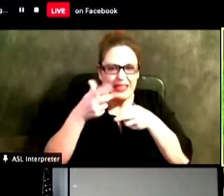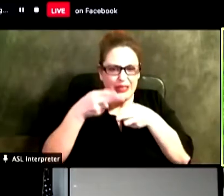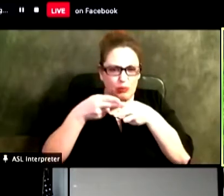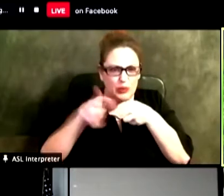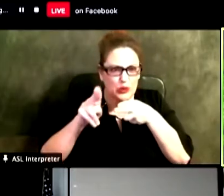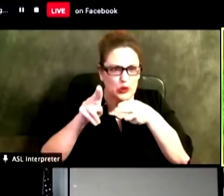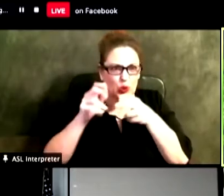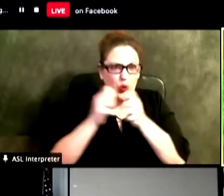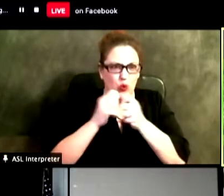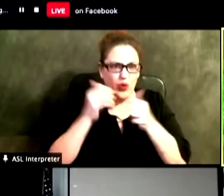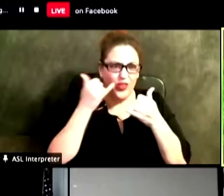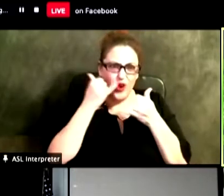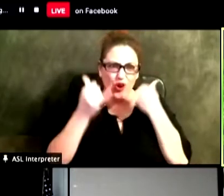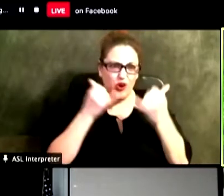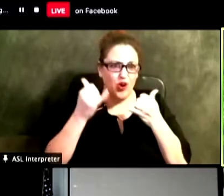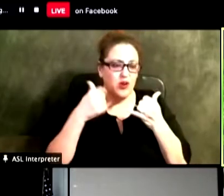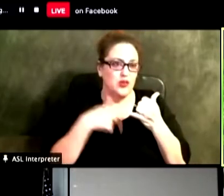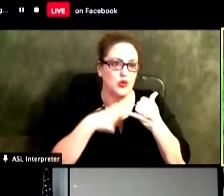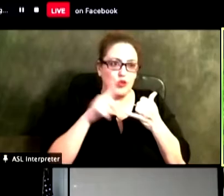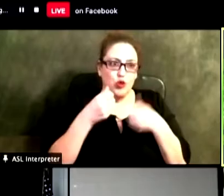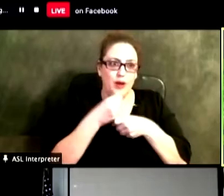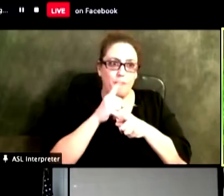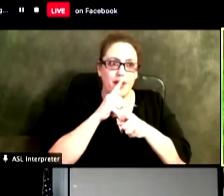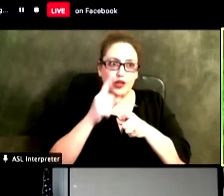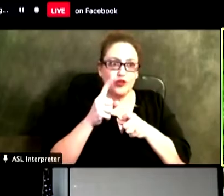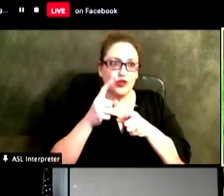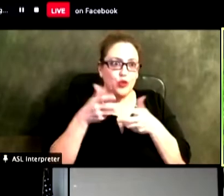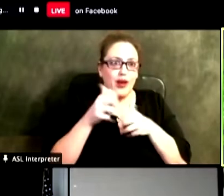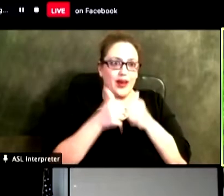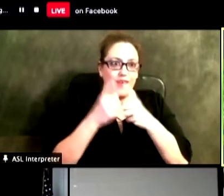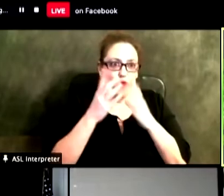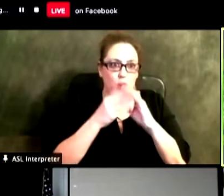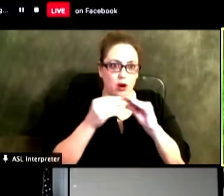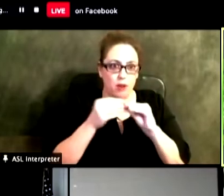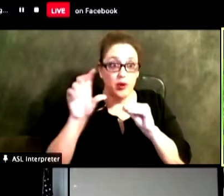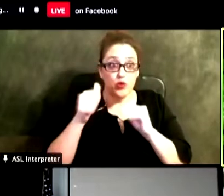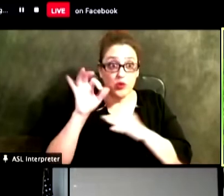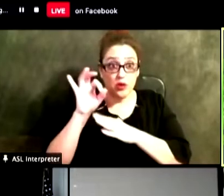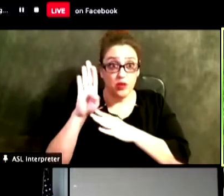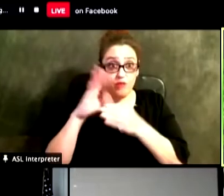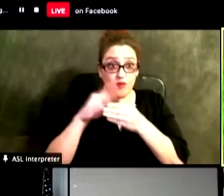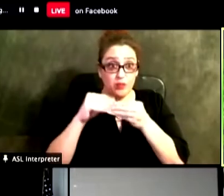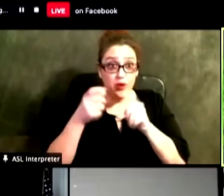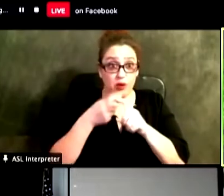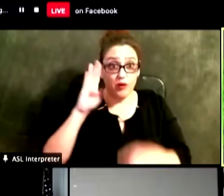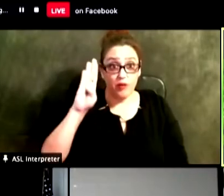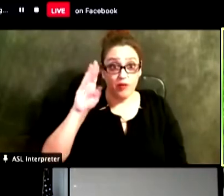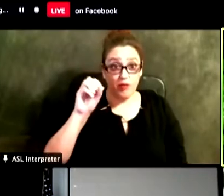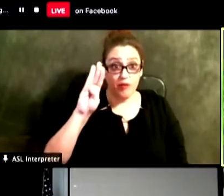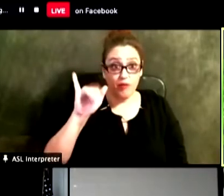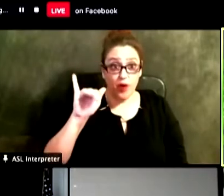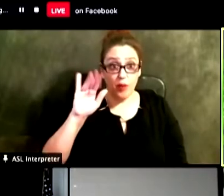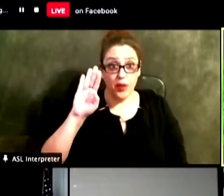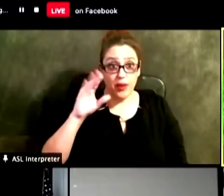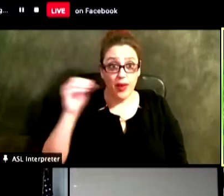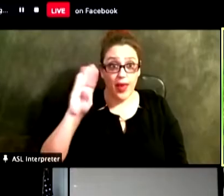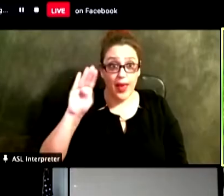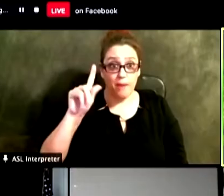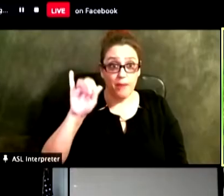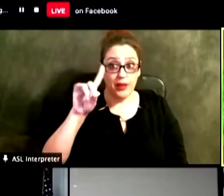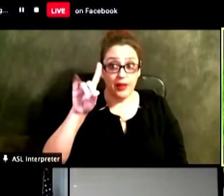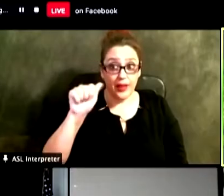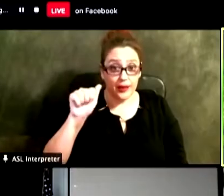with our calls, folks, just trying to make sure we get to everybody. There was another Facebook comment from Bobby and Belinda Saltiban. Salt Lake